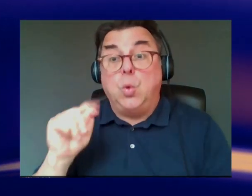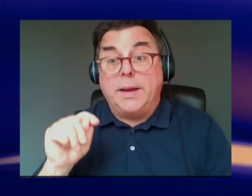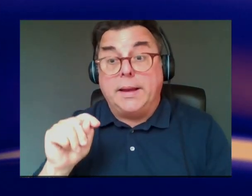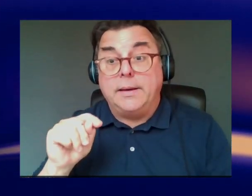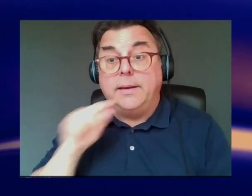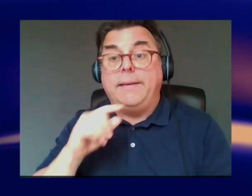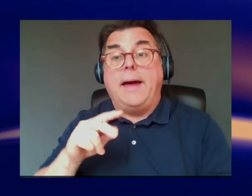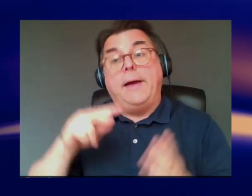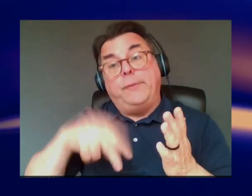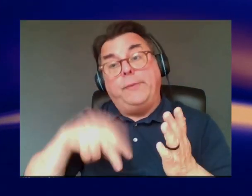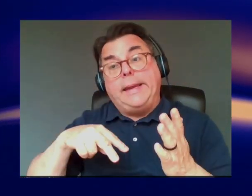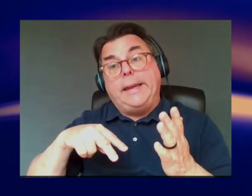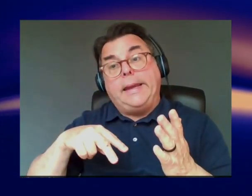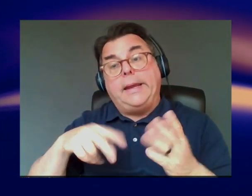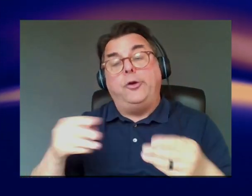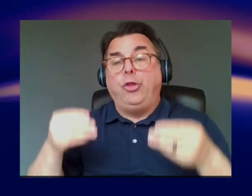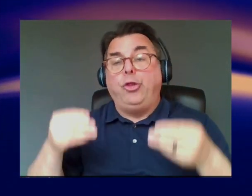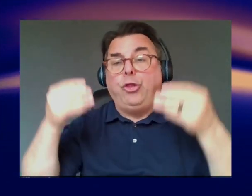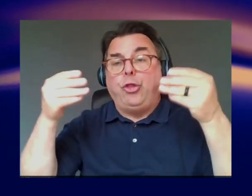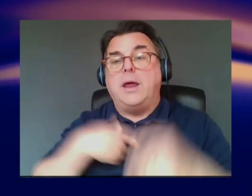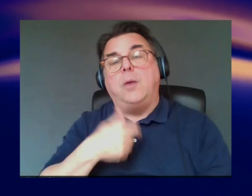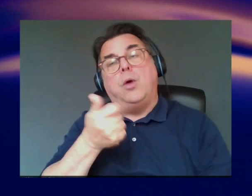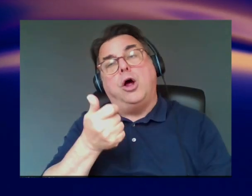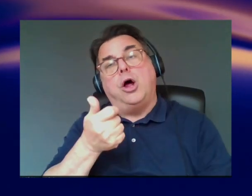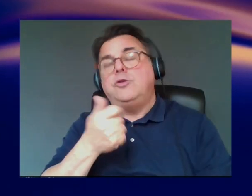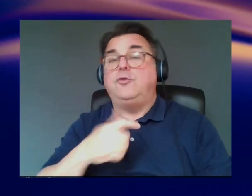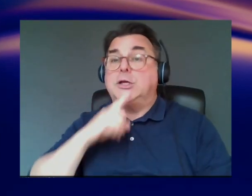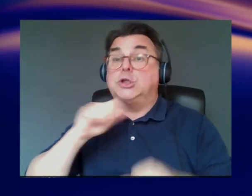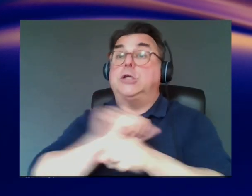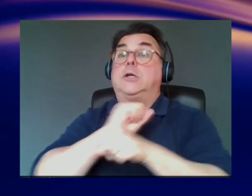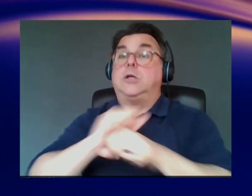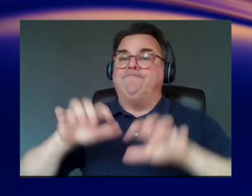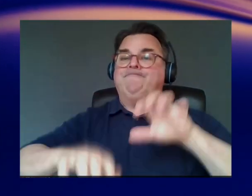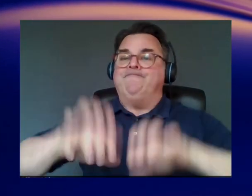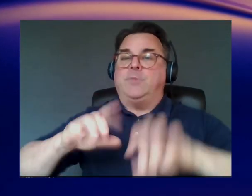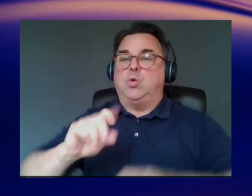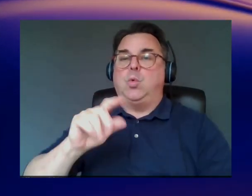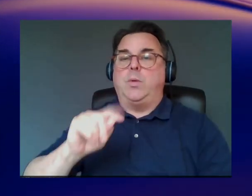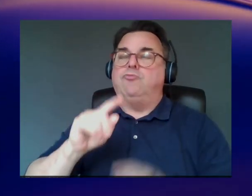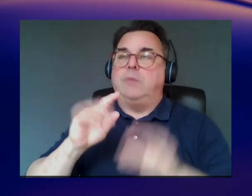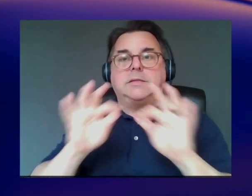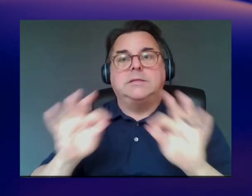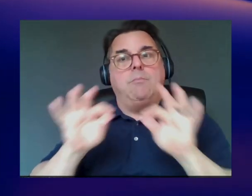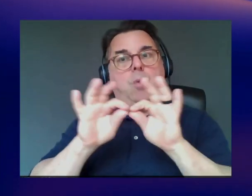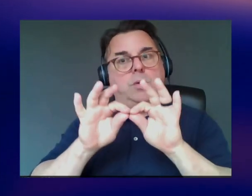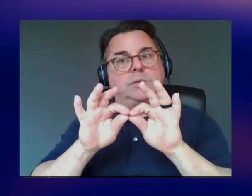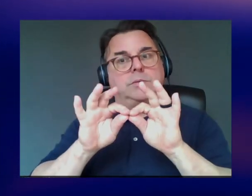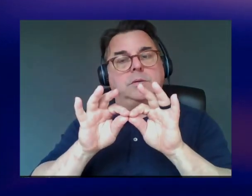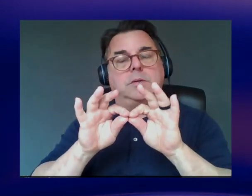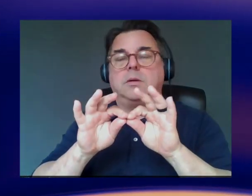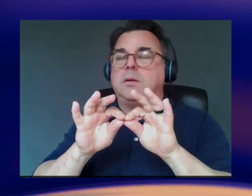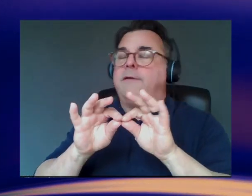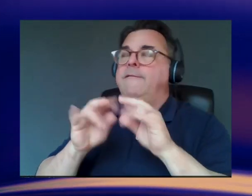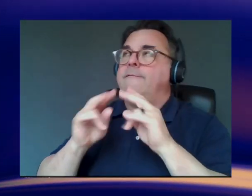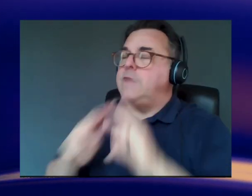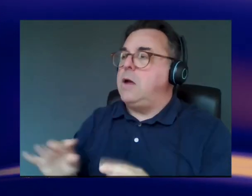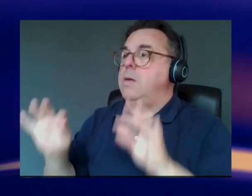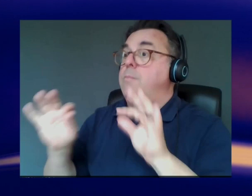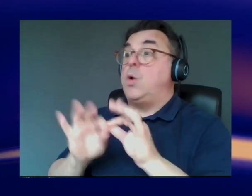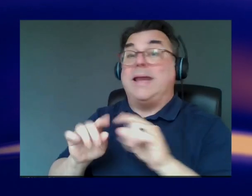get some hands-on experience. I was going to say, that's what I heard from almost every technical trainer I've ever talked to, or